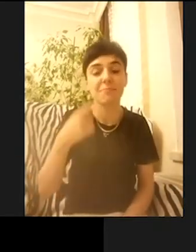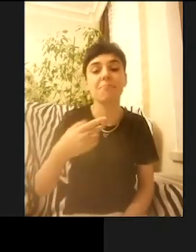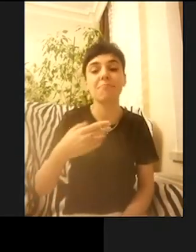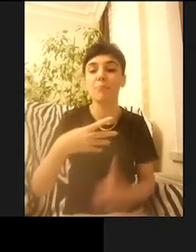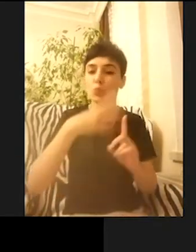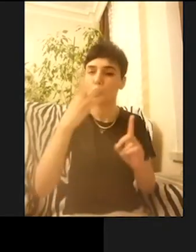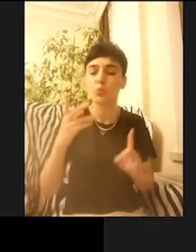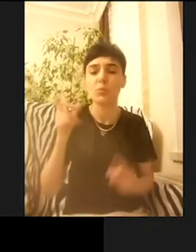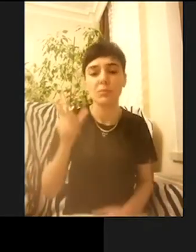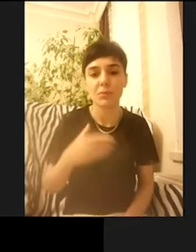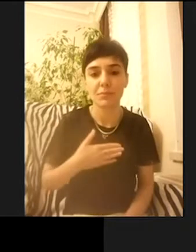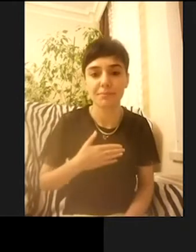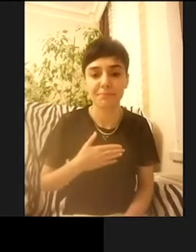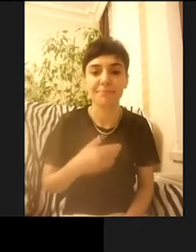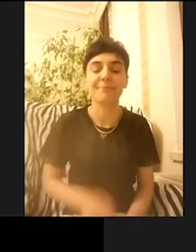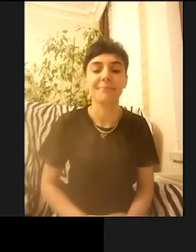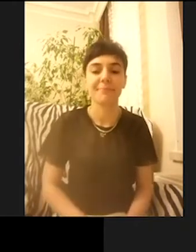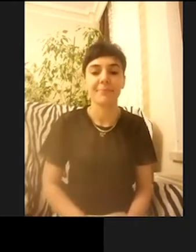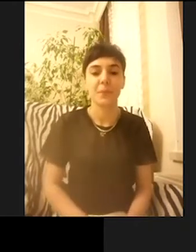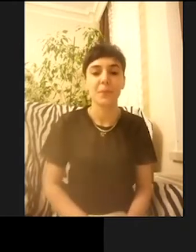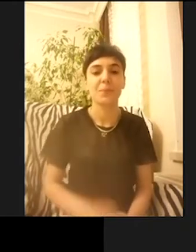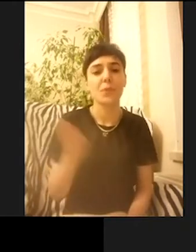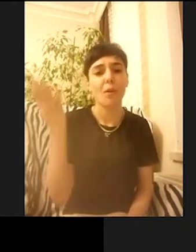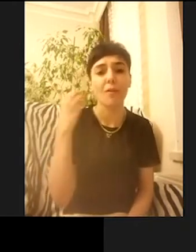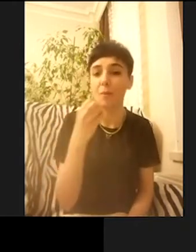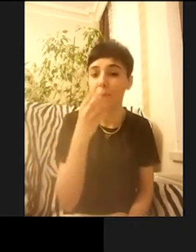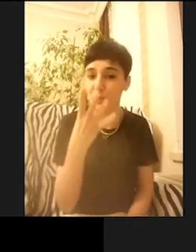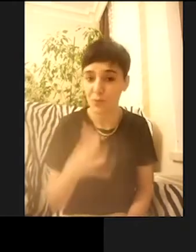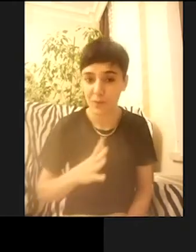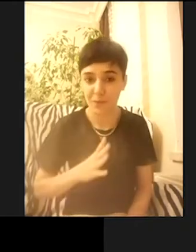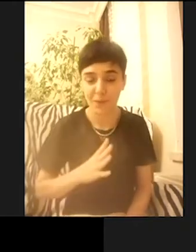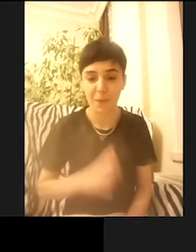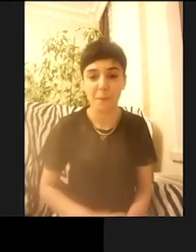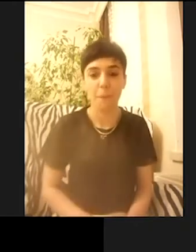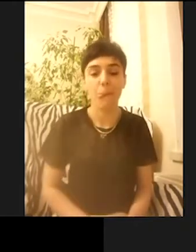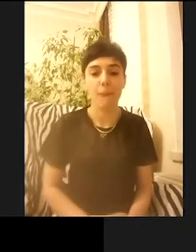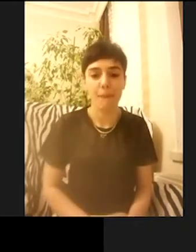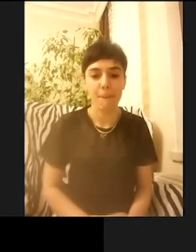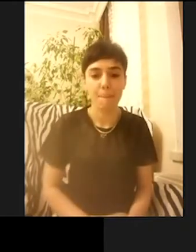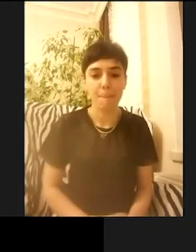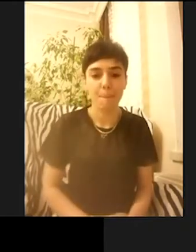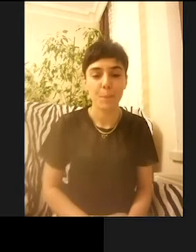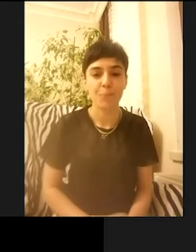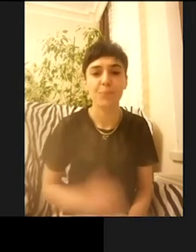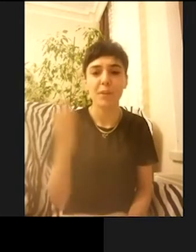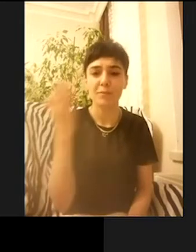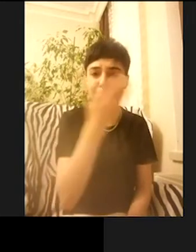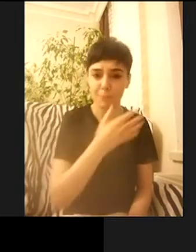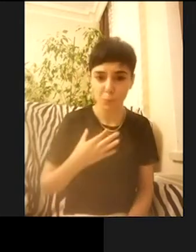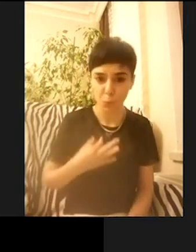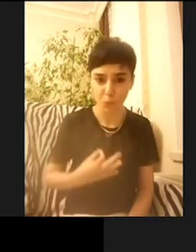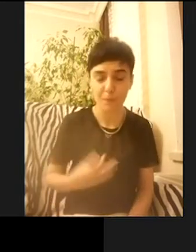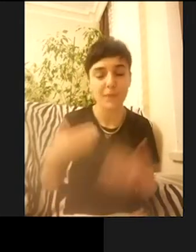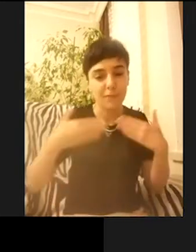There are flowers behind me. I wear a black t-shirt, black shirt. I have a cat